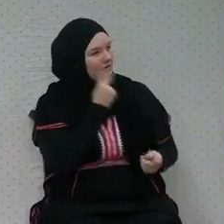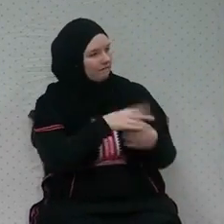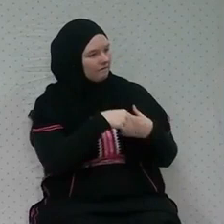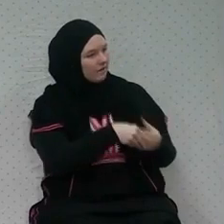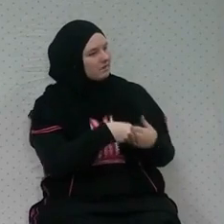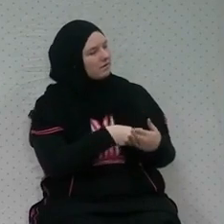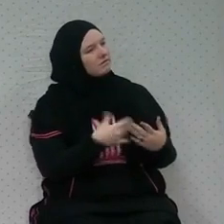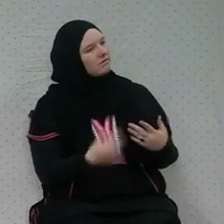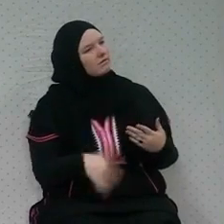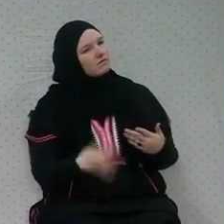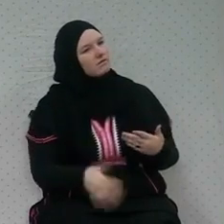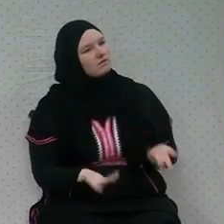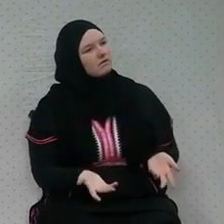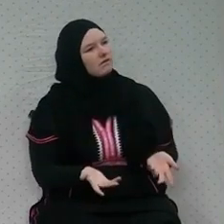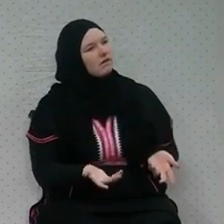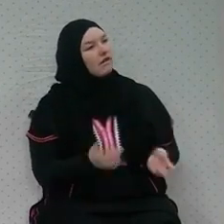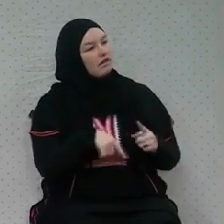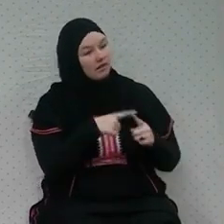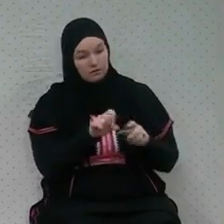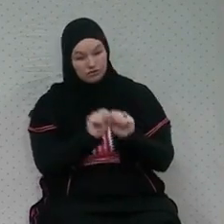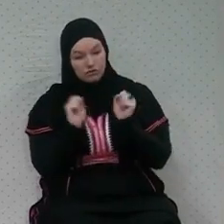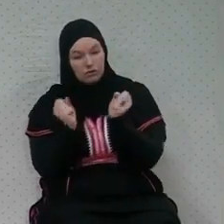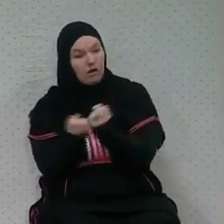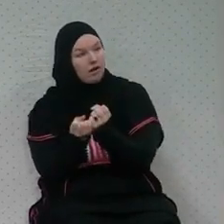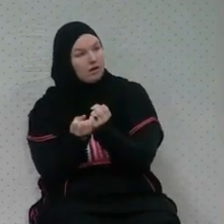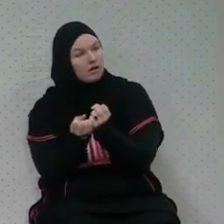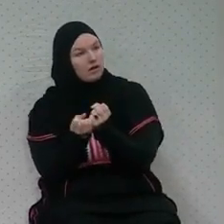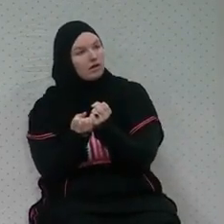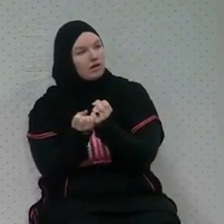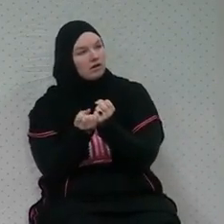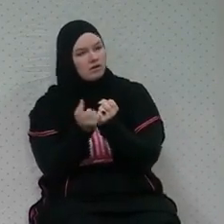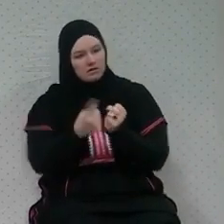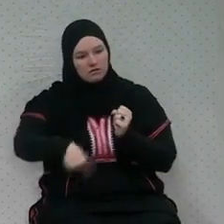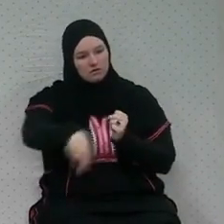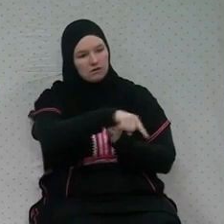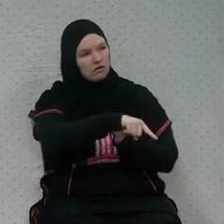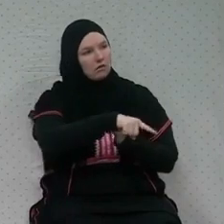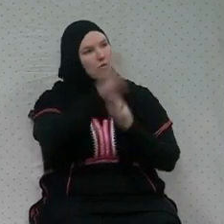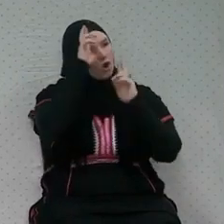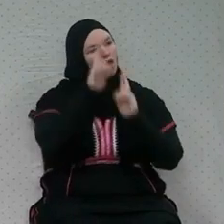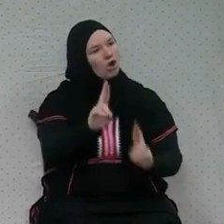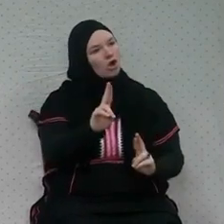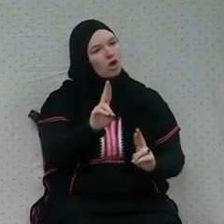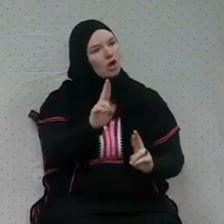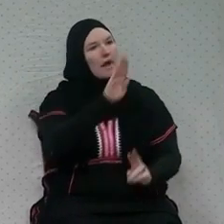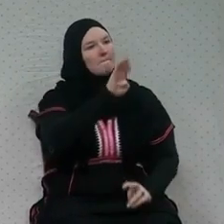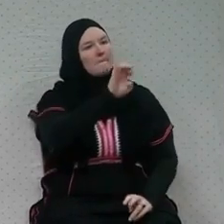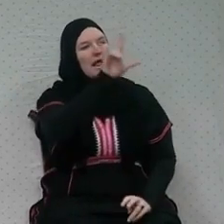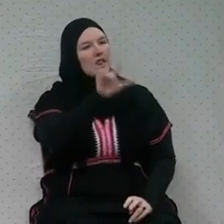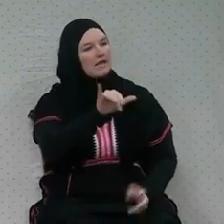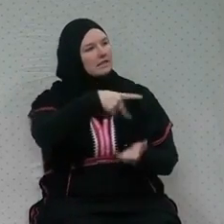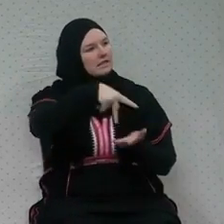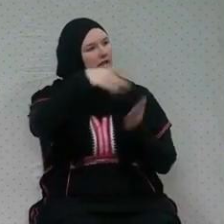we end up with a society that honors a belly dancer as